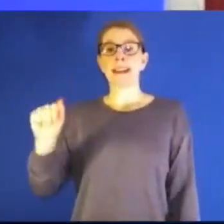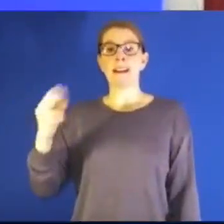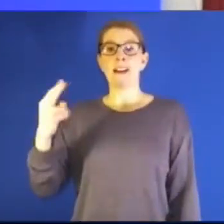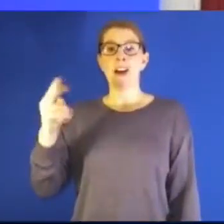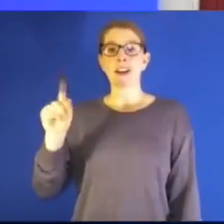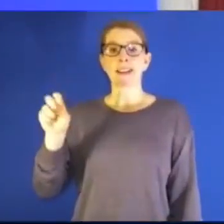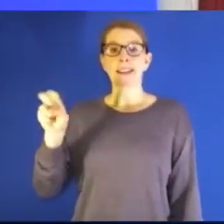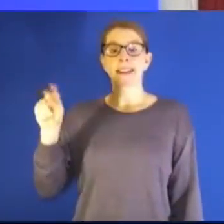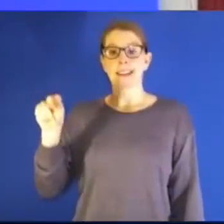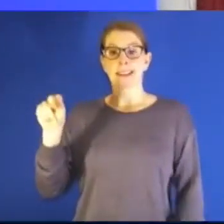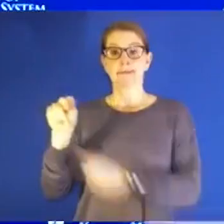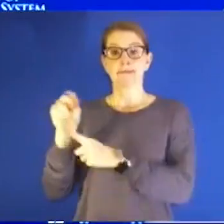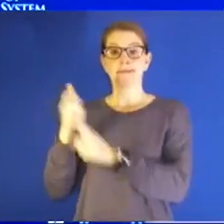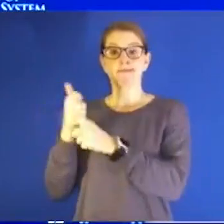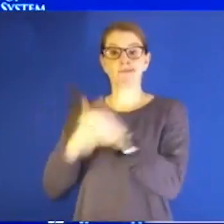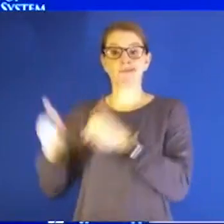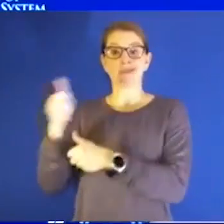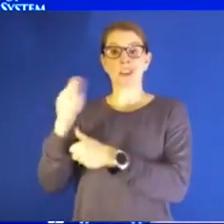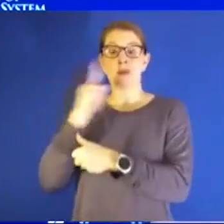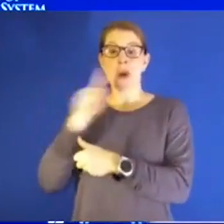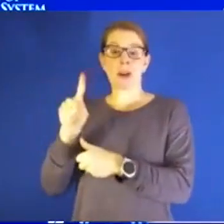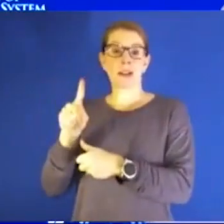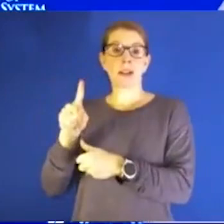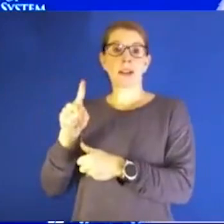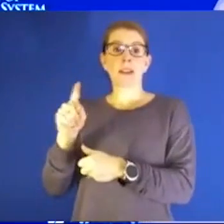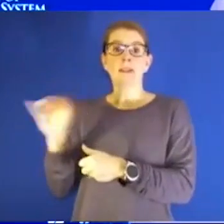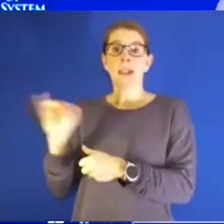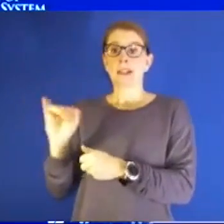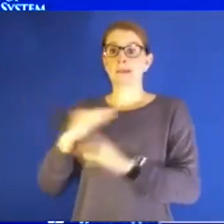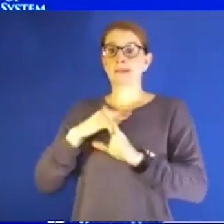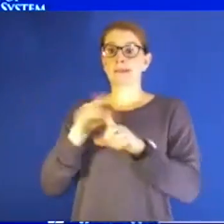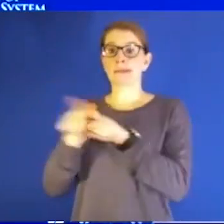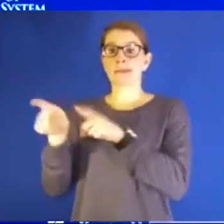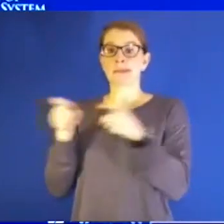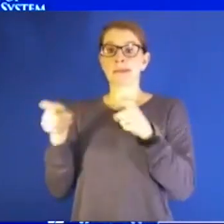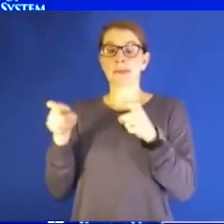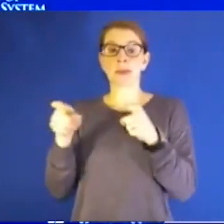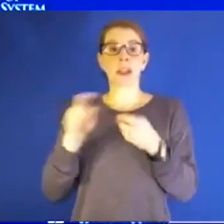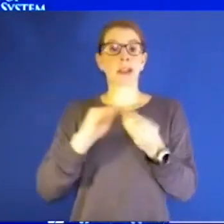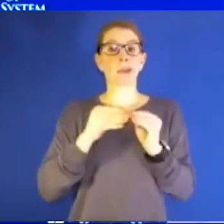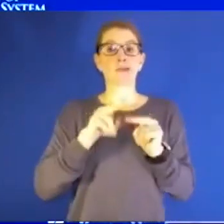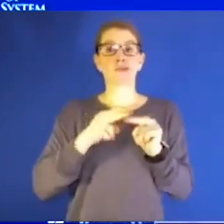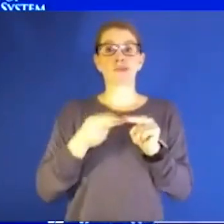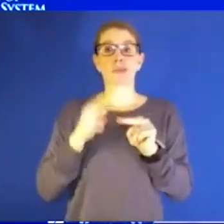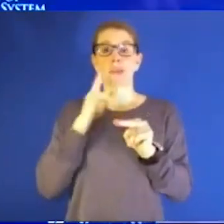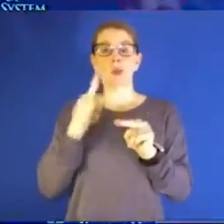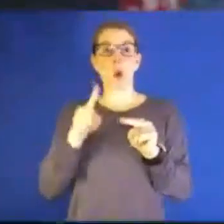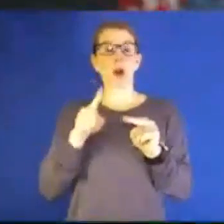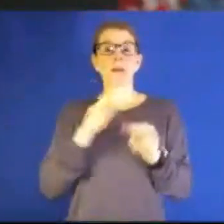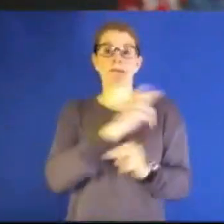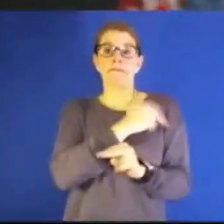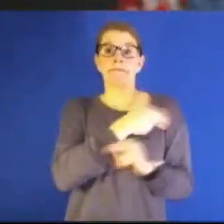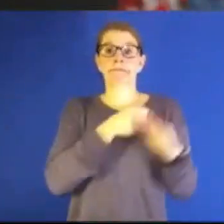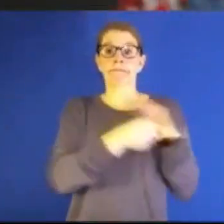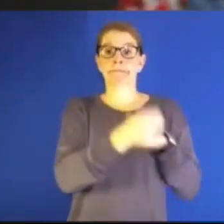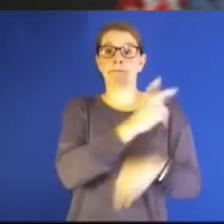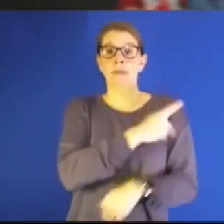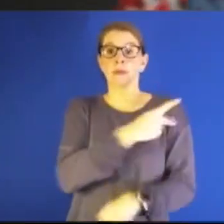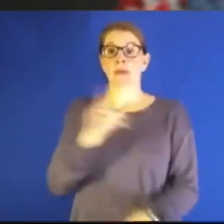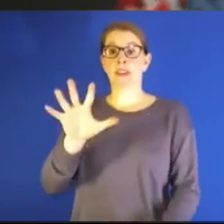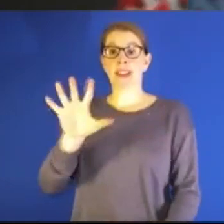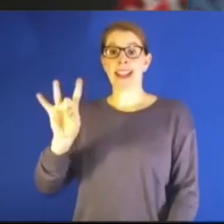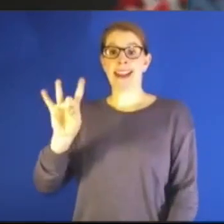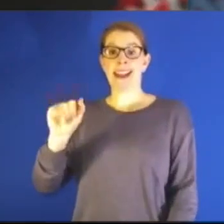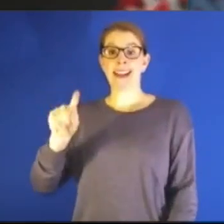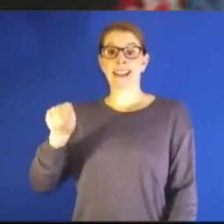Good morning to you. Hi. Hi. Numbers continue to go down for hospitalized patients. 58 active infections